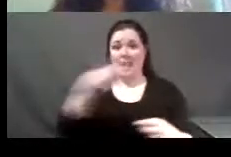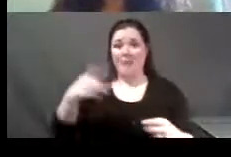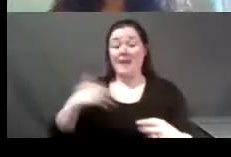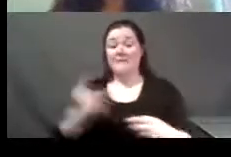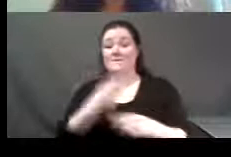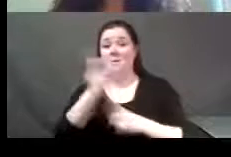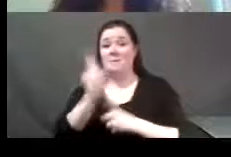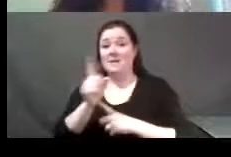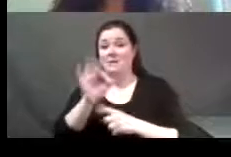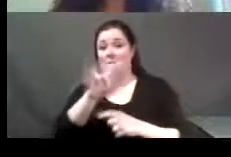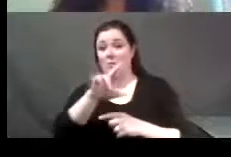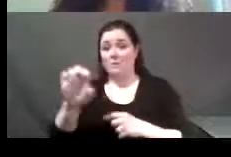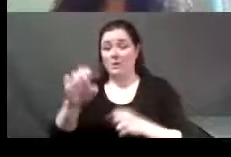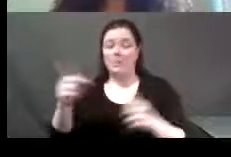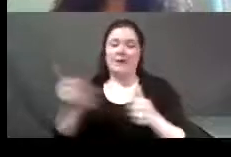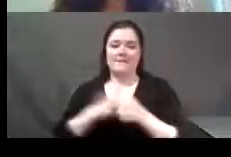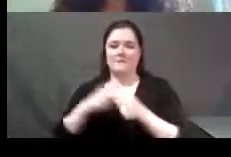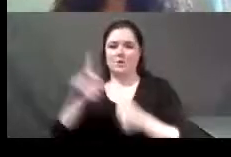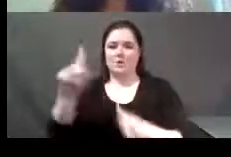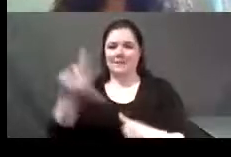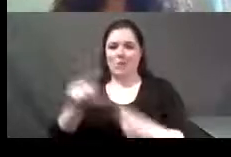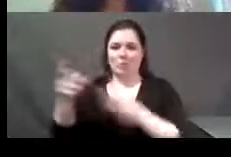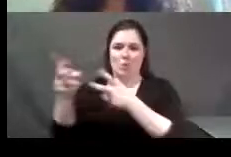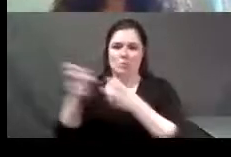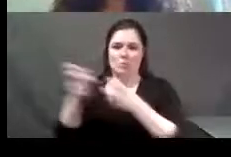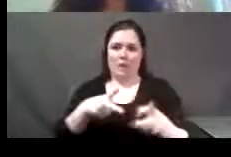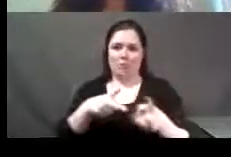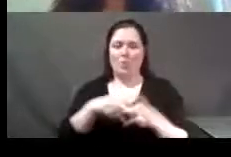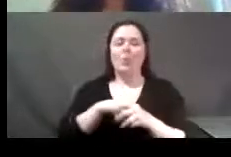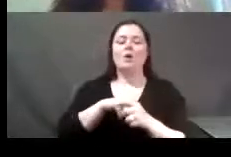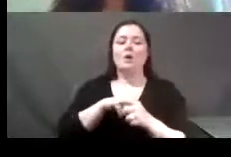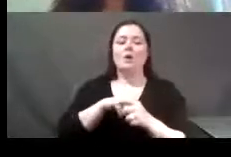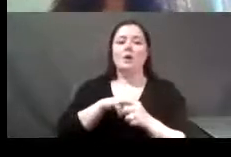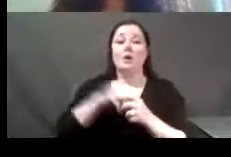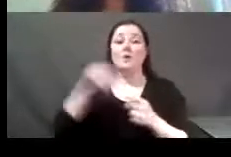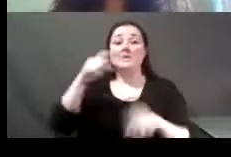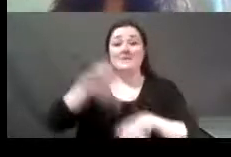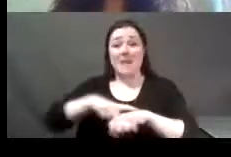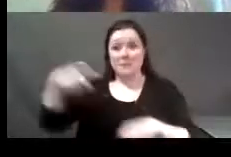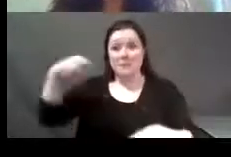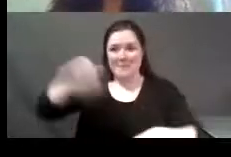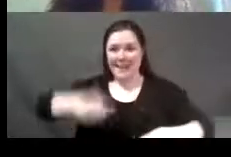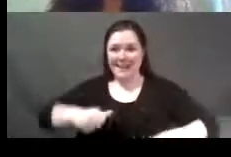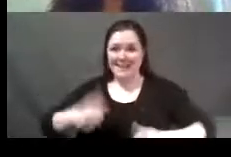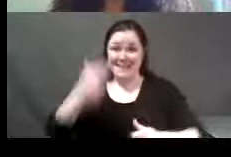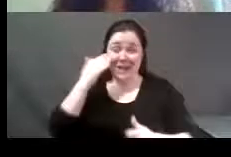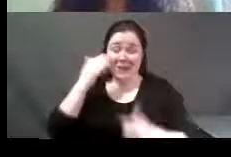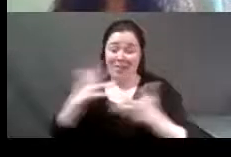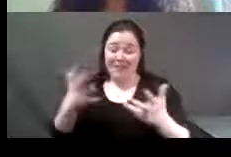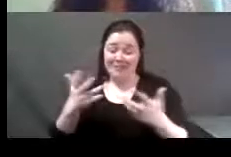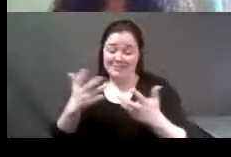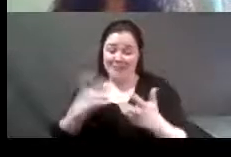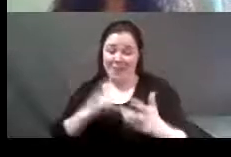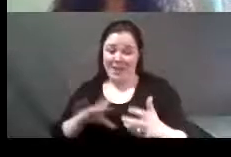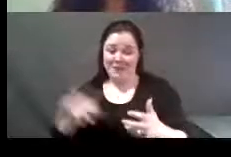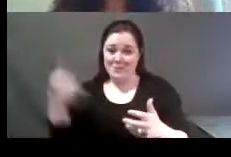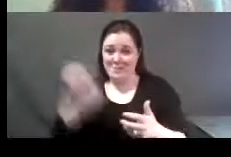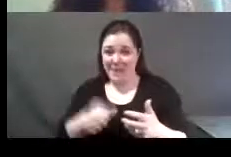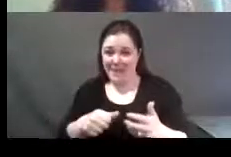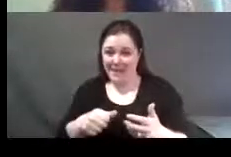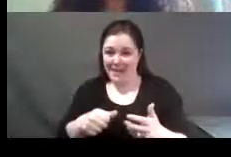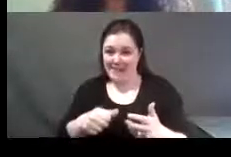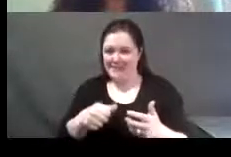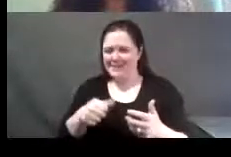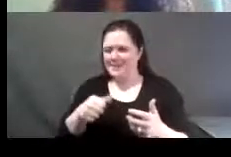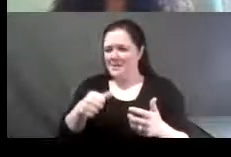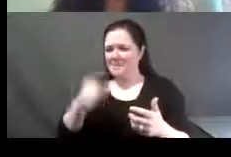I first downloaded it. And then when it came to paying, because I know a lot of us don't like to pay for apps, it was $5 for like a